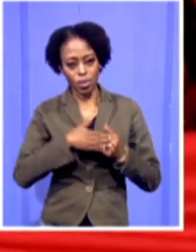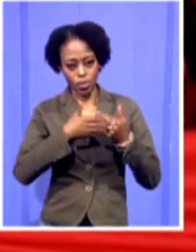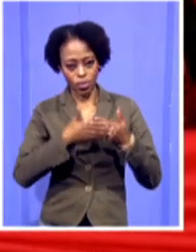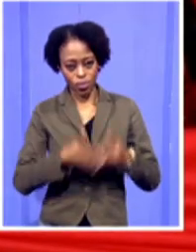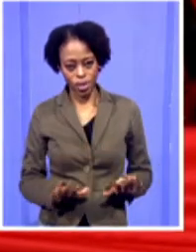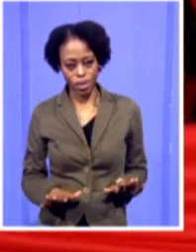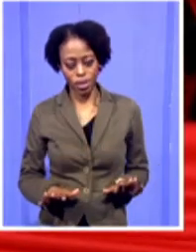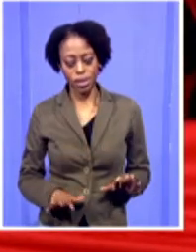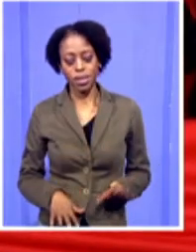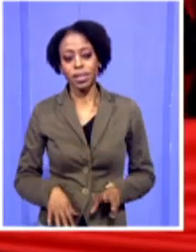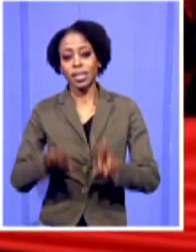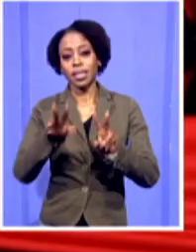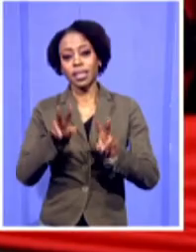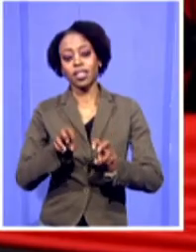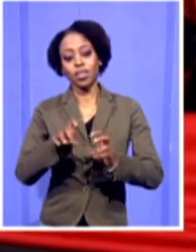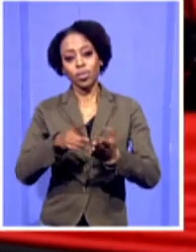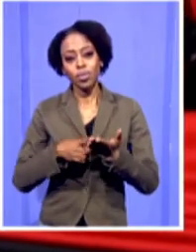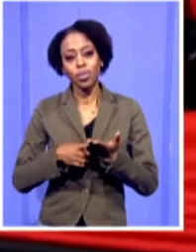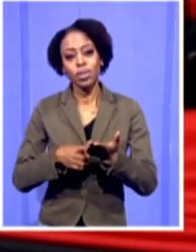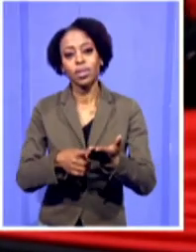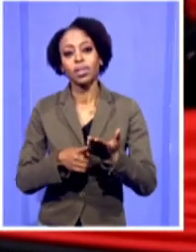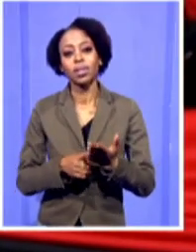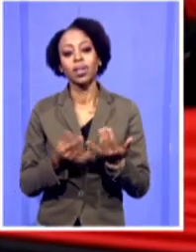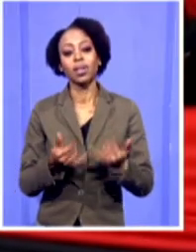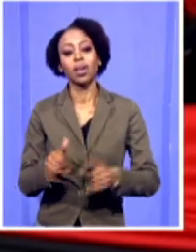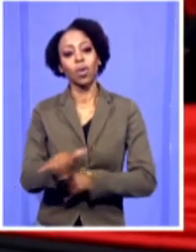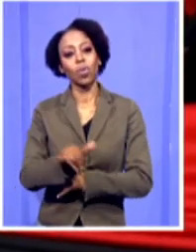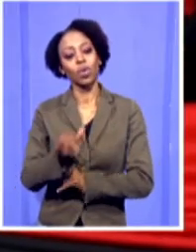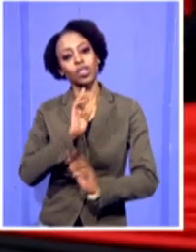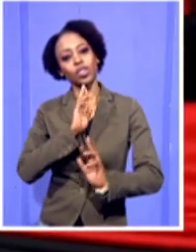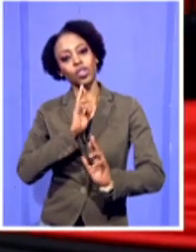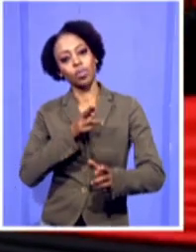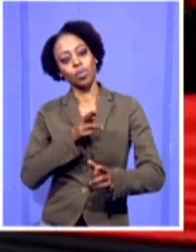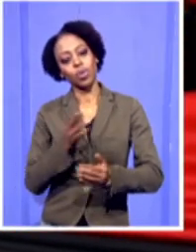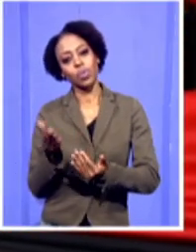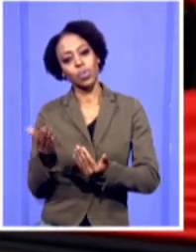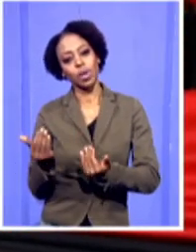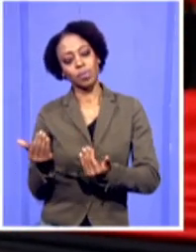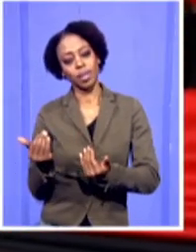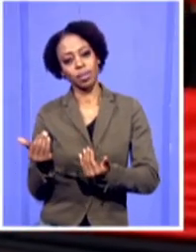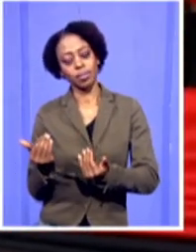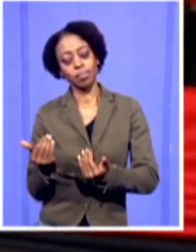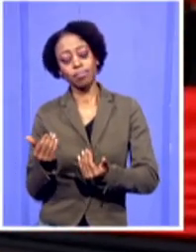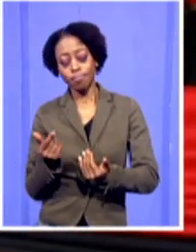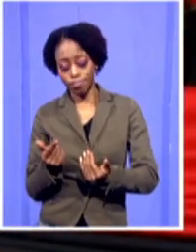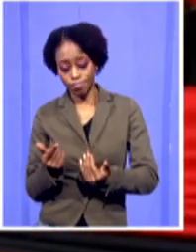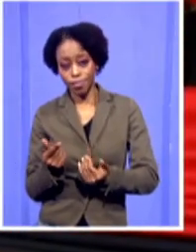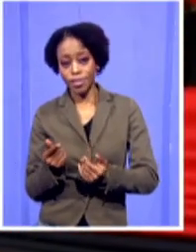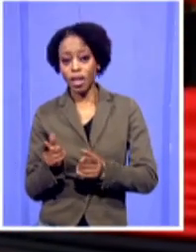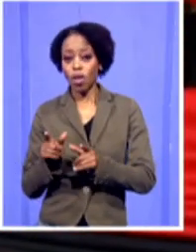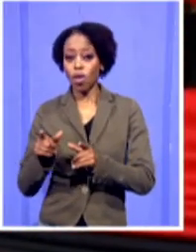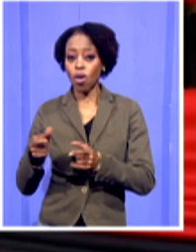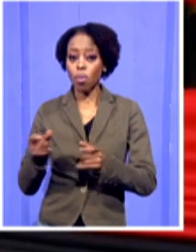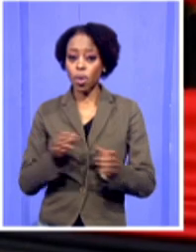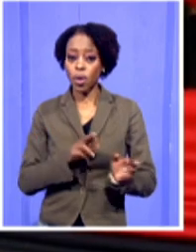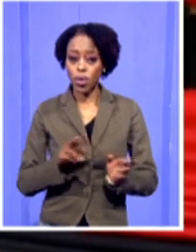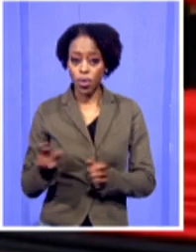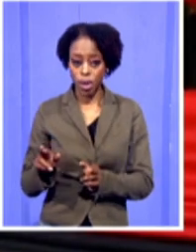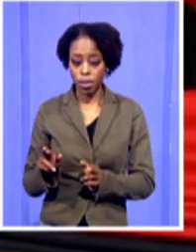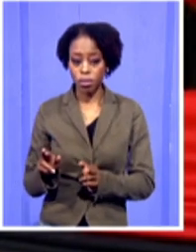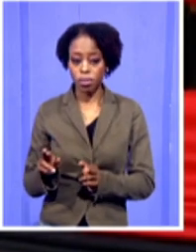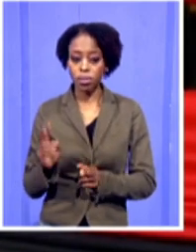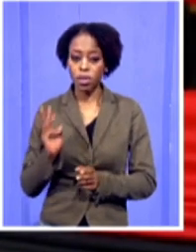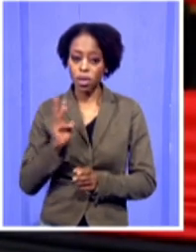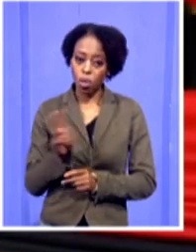The issue which we must talk about, the report which you are expecting, when the steering committee is ready, they